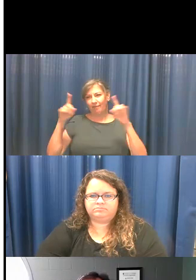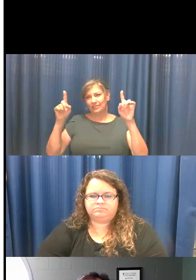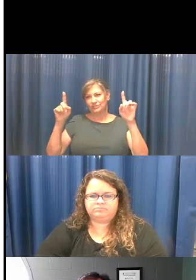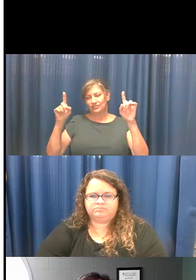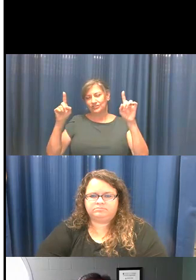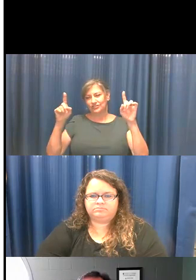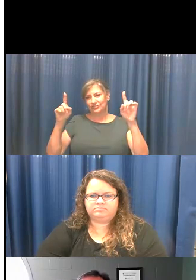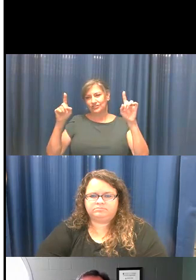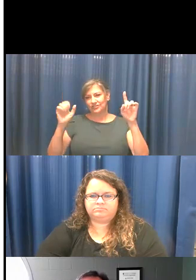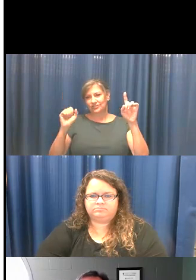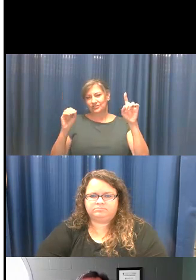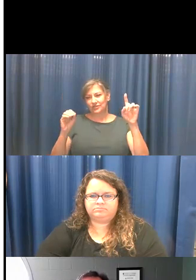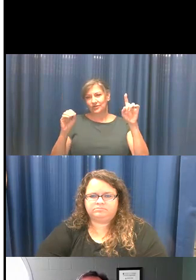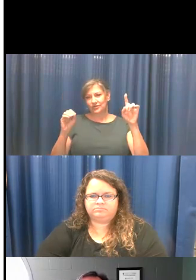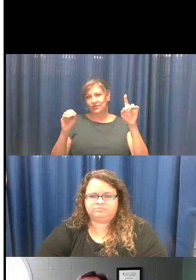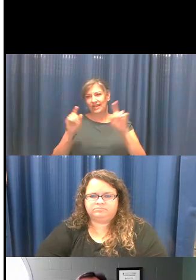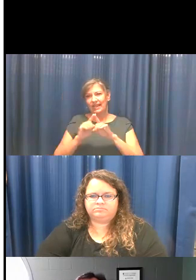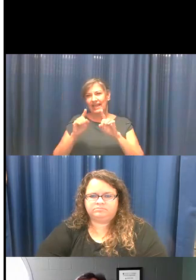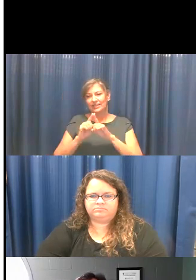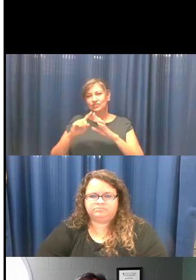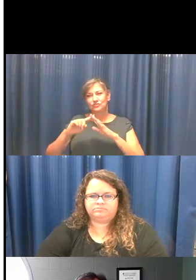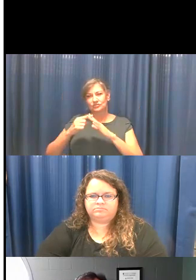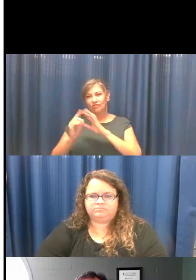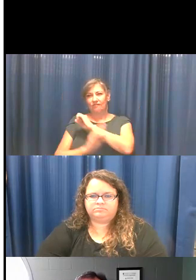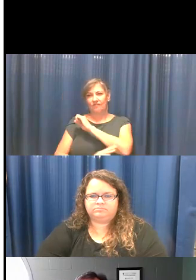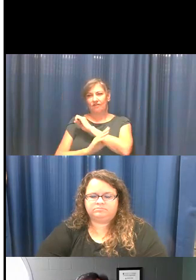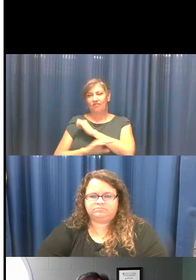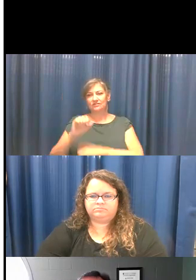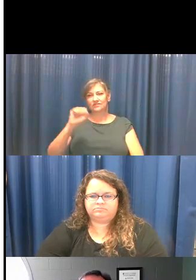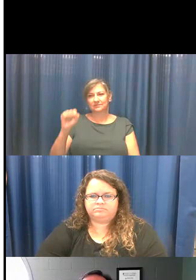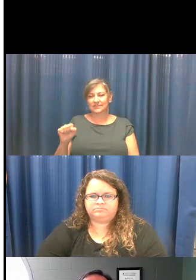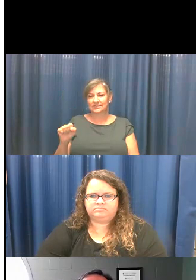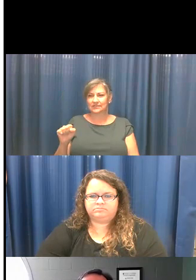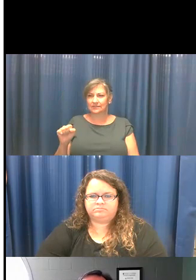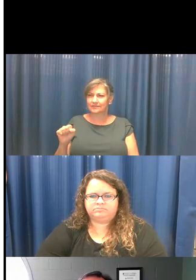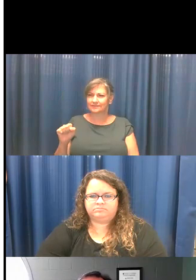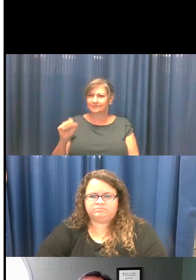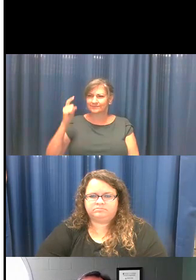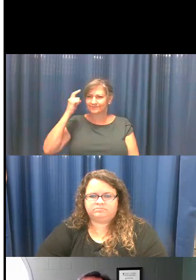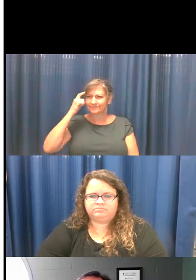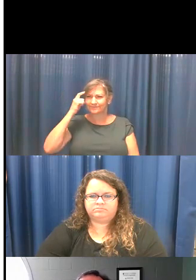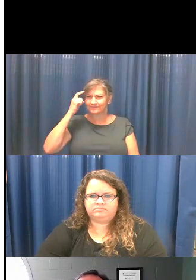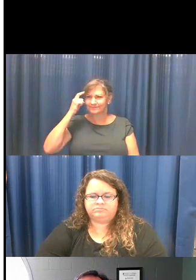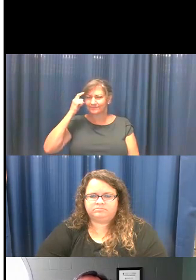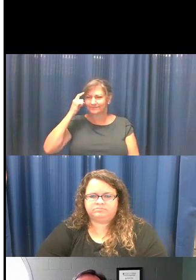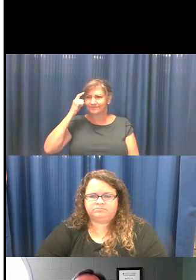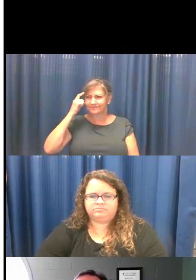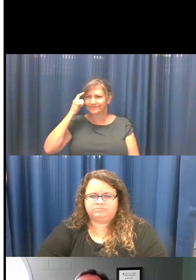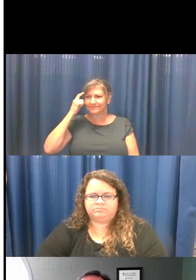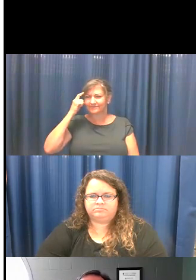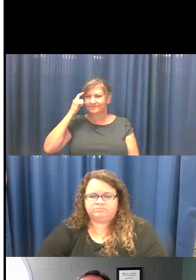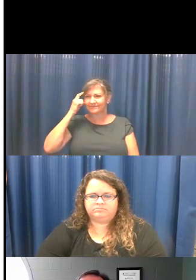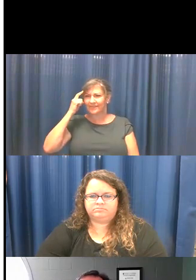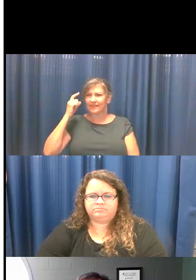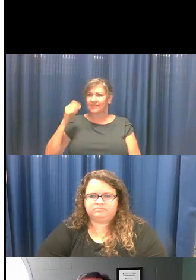So as you launch into fall semester, be mindful of the opportunity